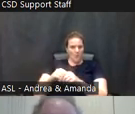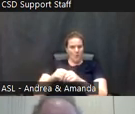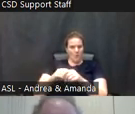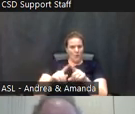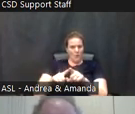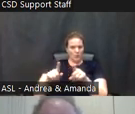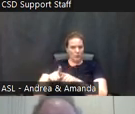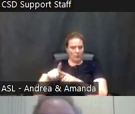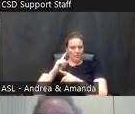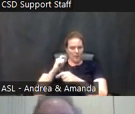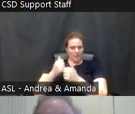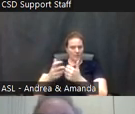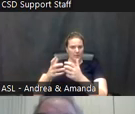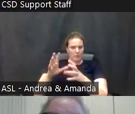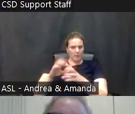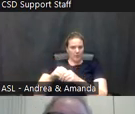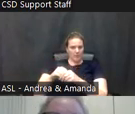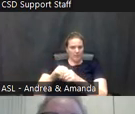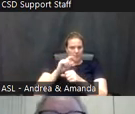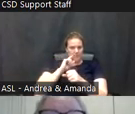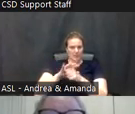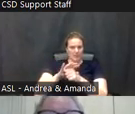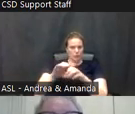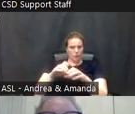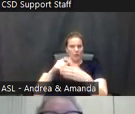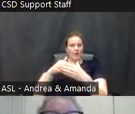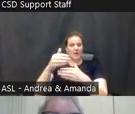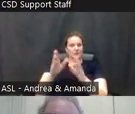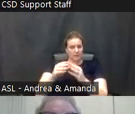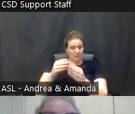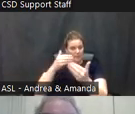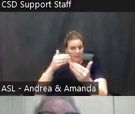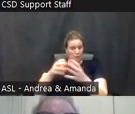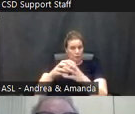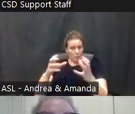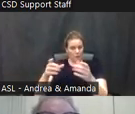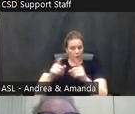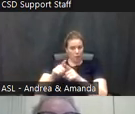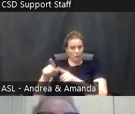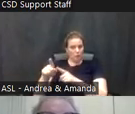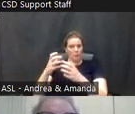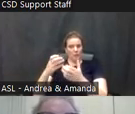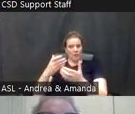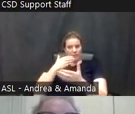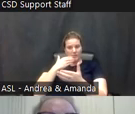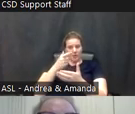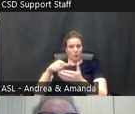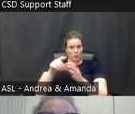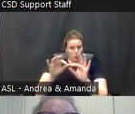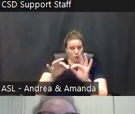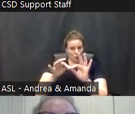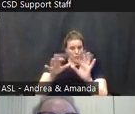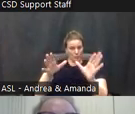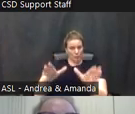also for everything that you commit to do for next meeting. Thank you very much. I also want to thank you, the